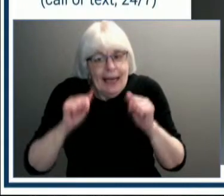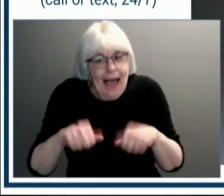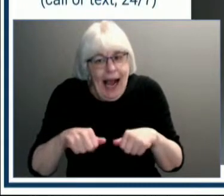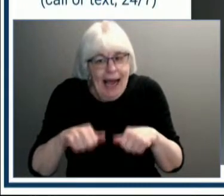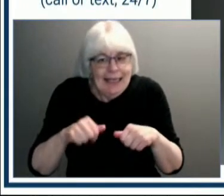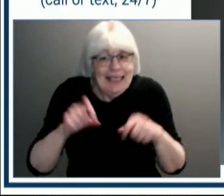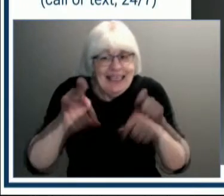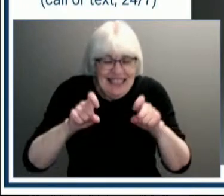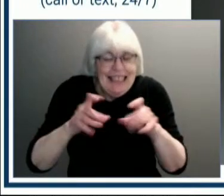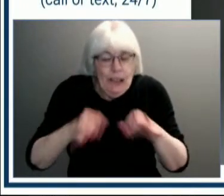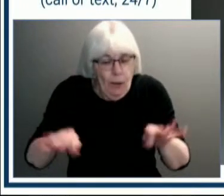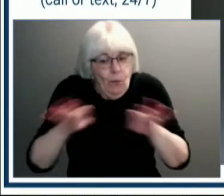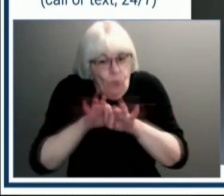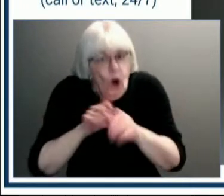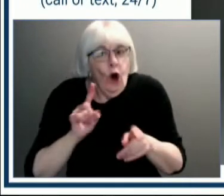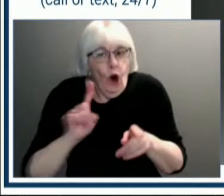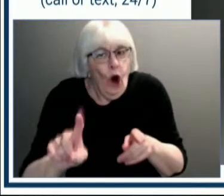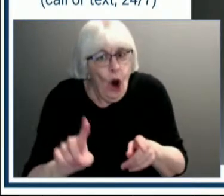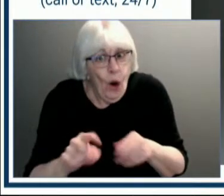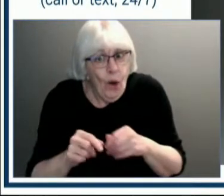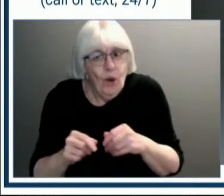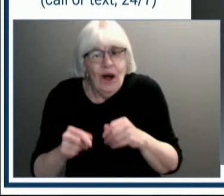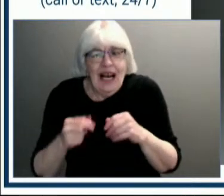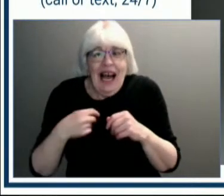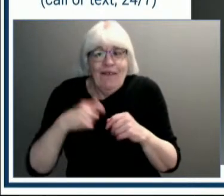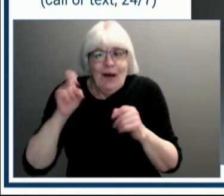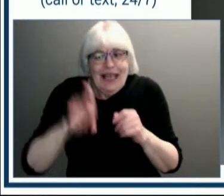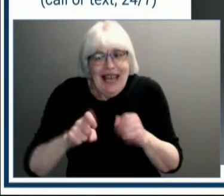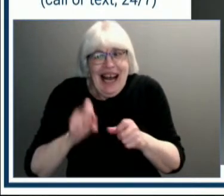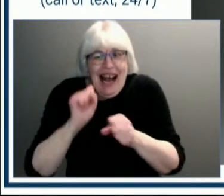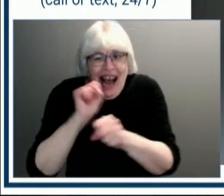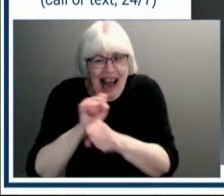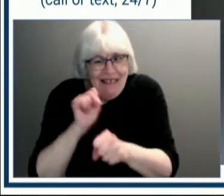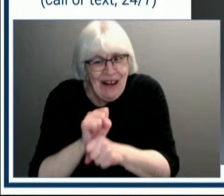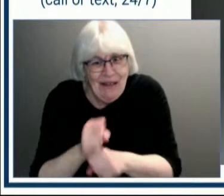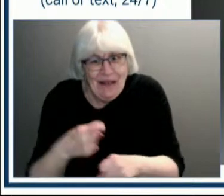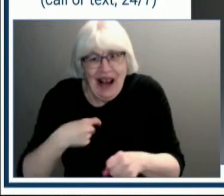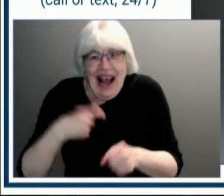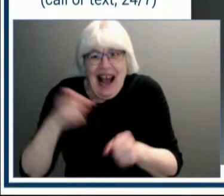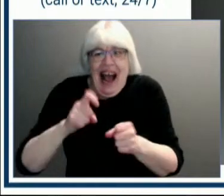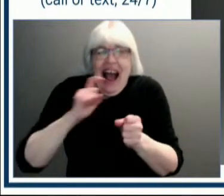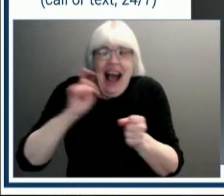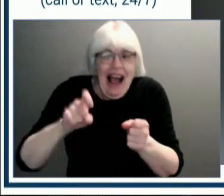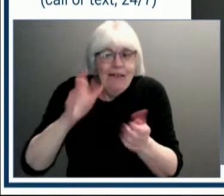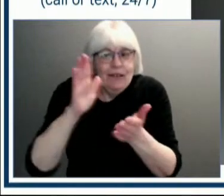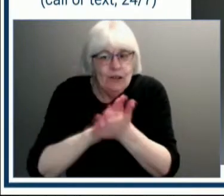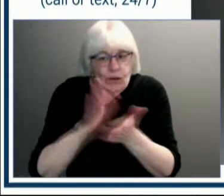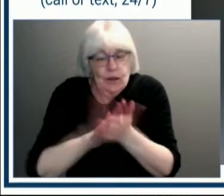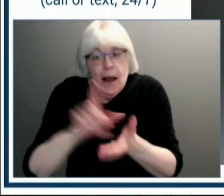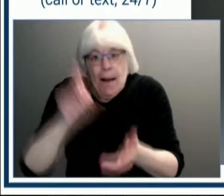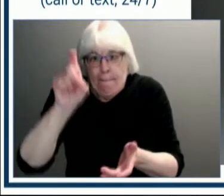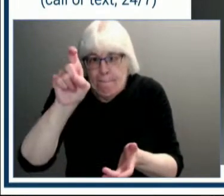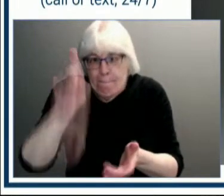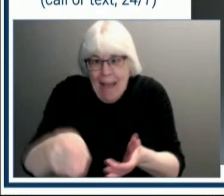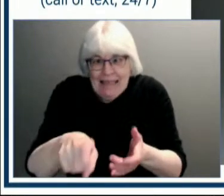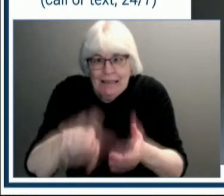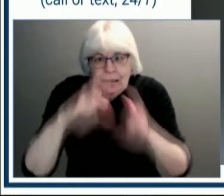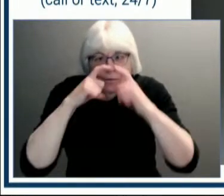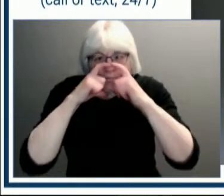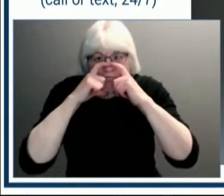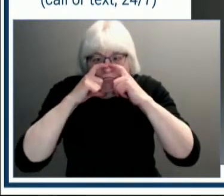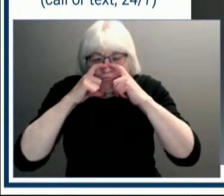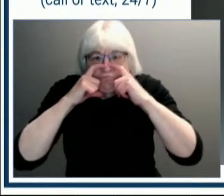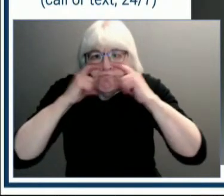are going out, whether it's to work, school, always wear a mask, properly fitted, and keep your distance from others as much as you